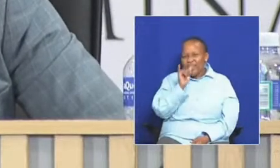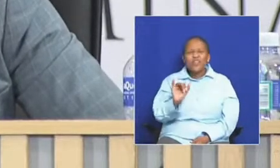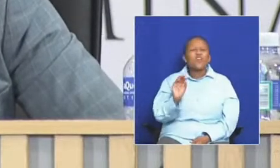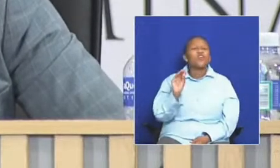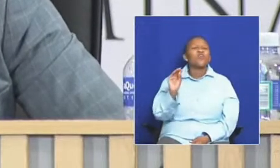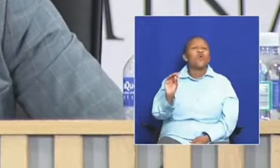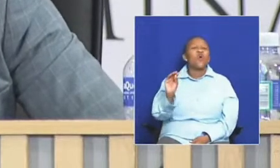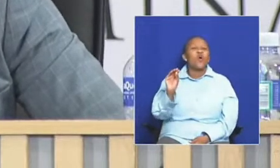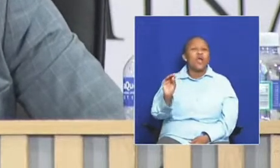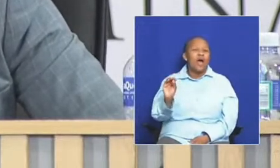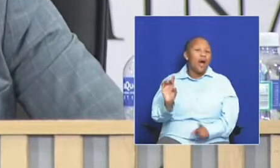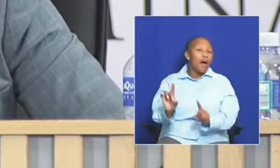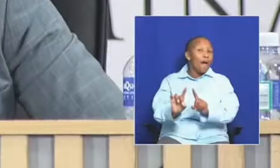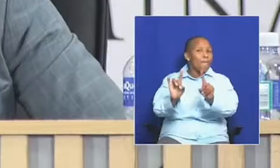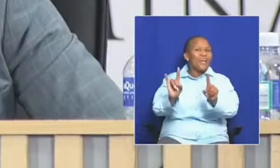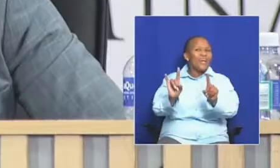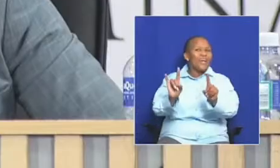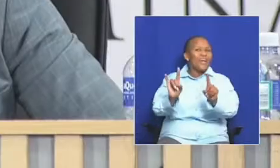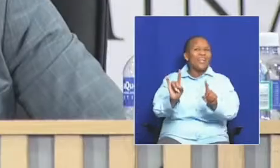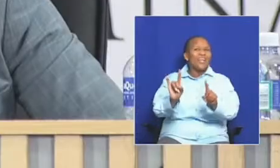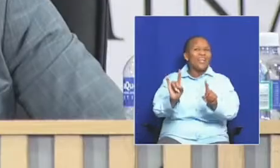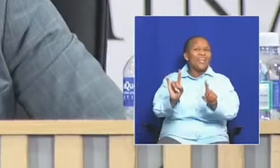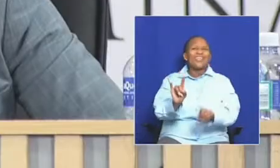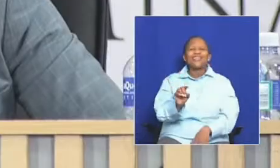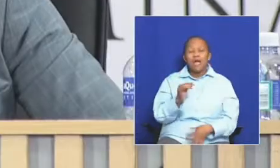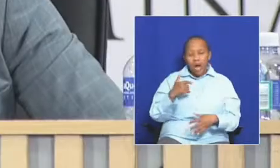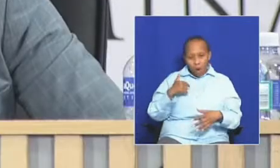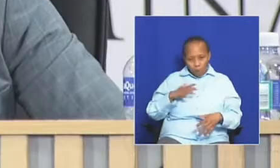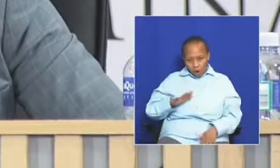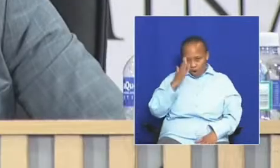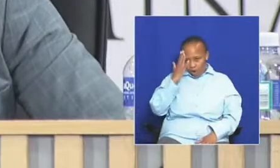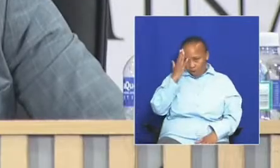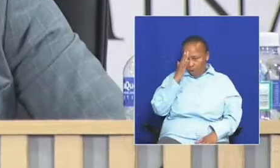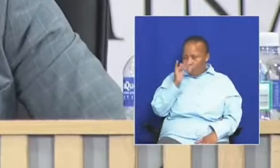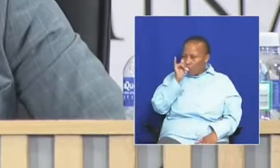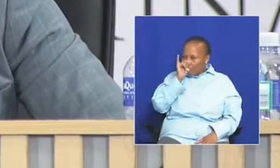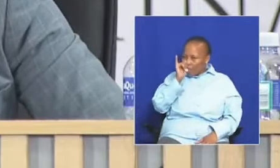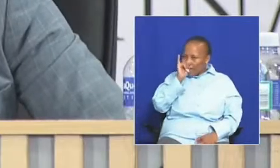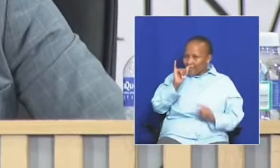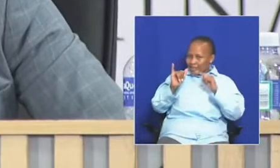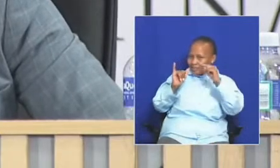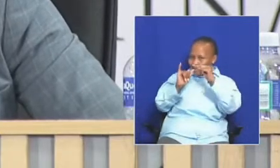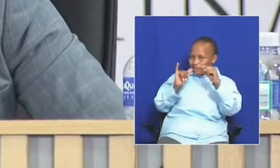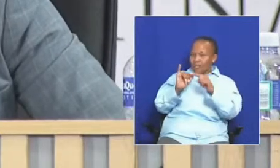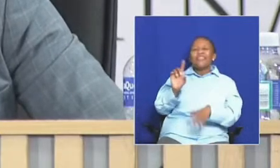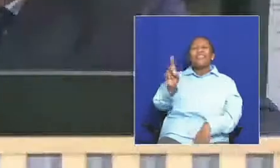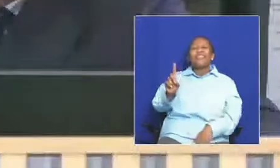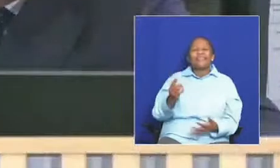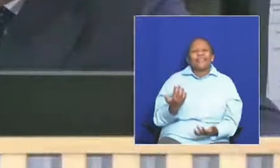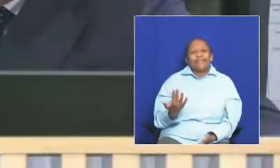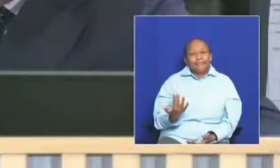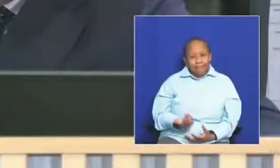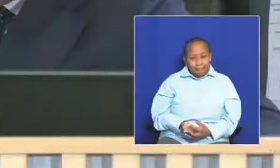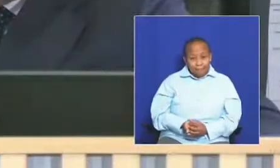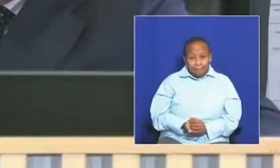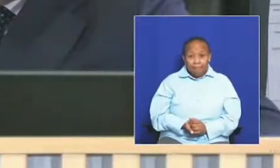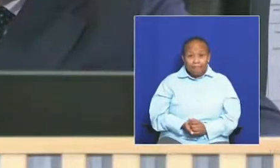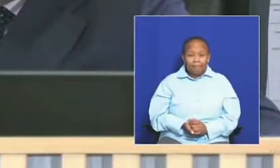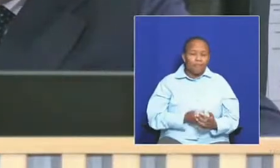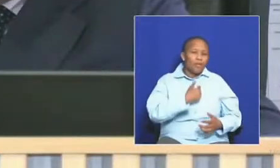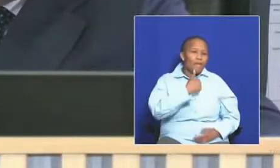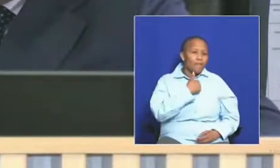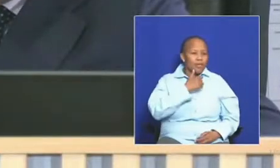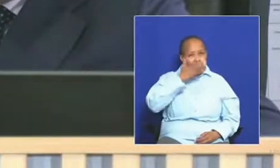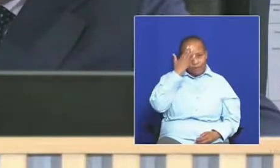can I answer? Yes, all we know, I will let you answer just now. All we know is you pulled funds together